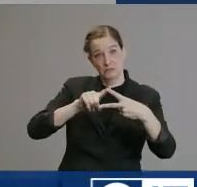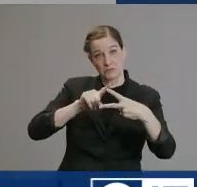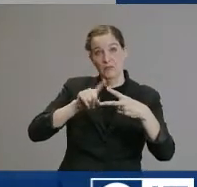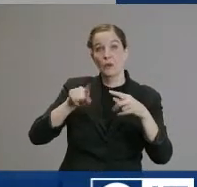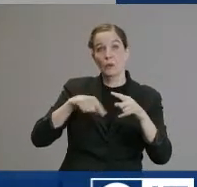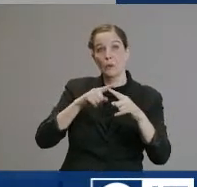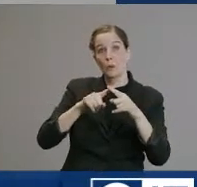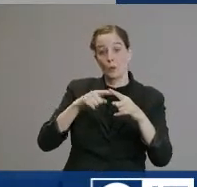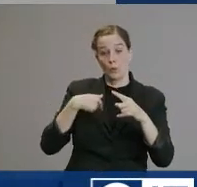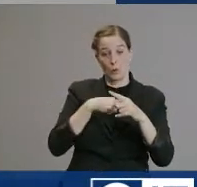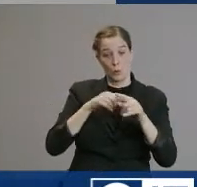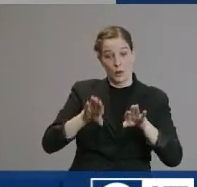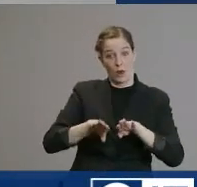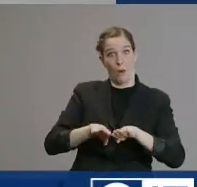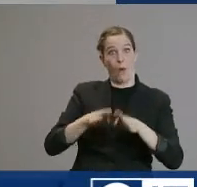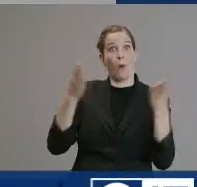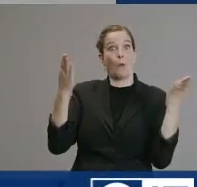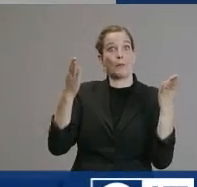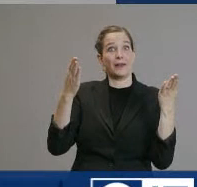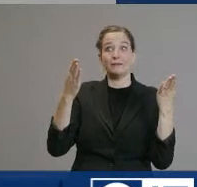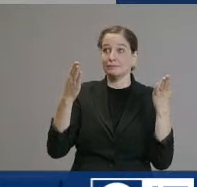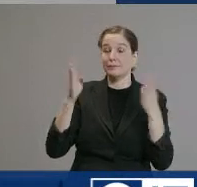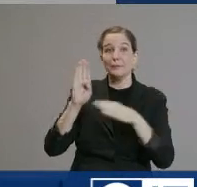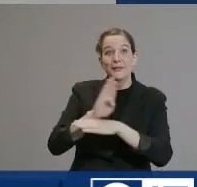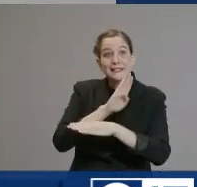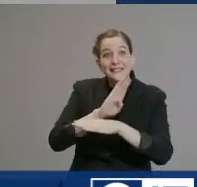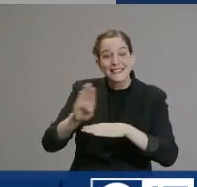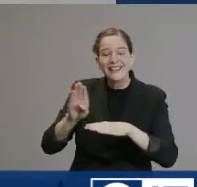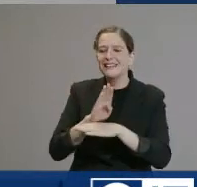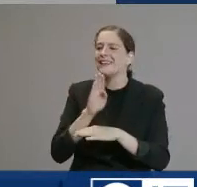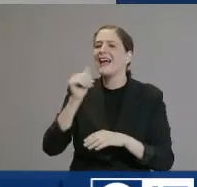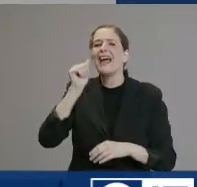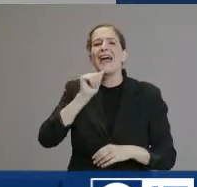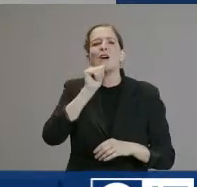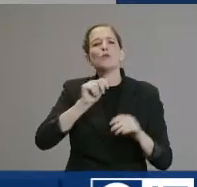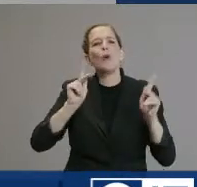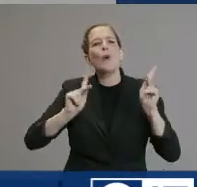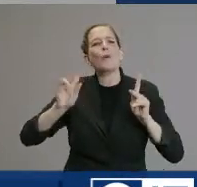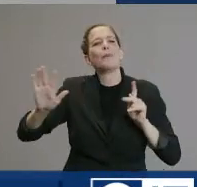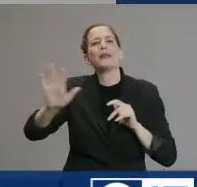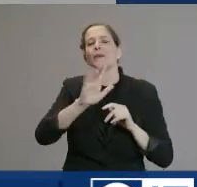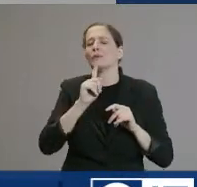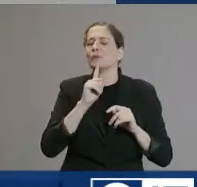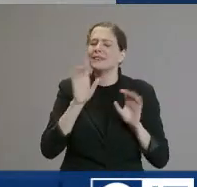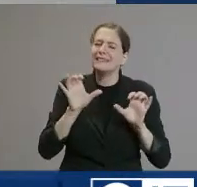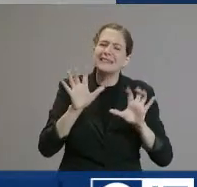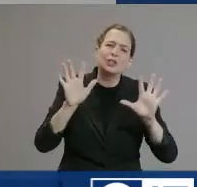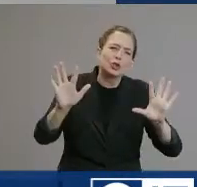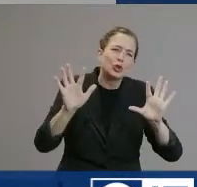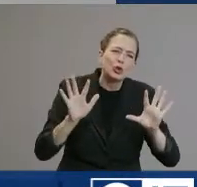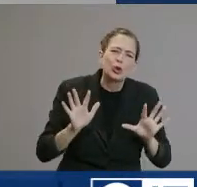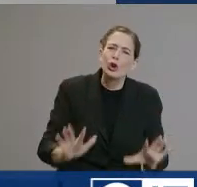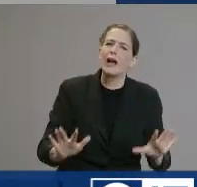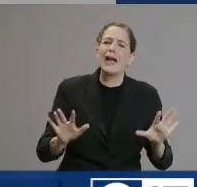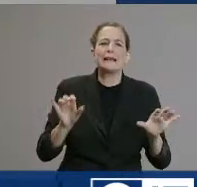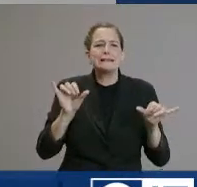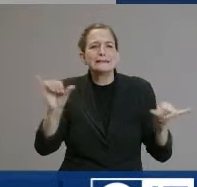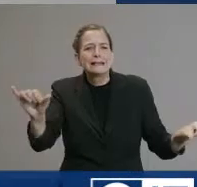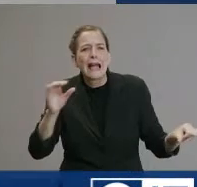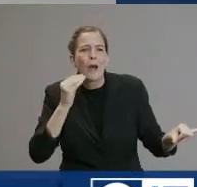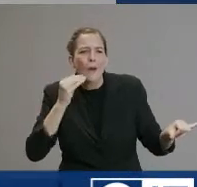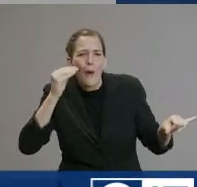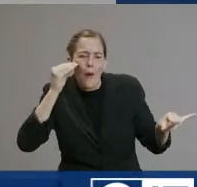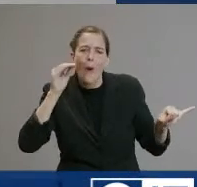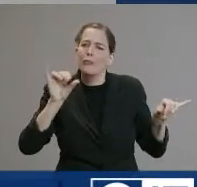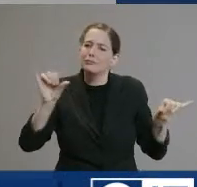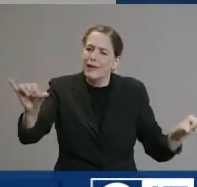home, staying healthy and staying connected. But we're starting to see more activity in our economy. We saw some